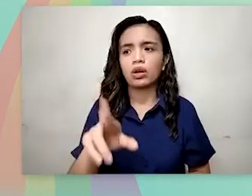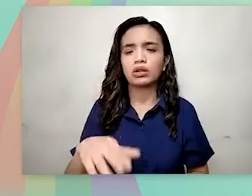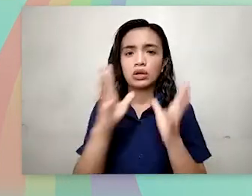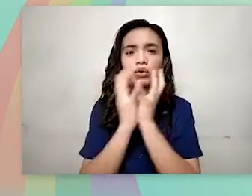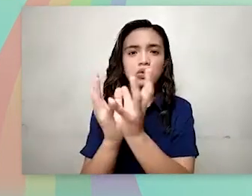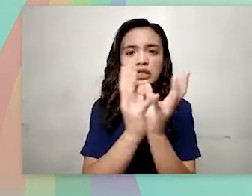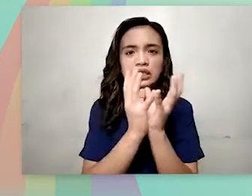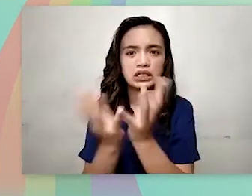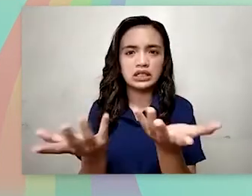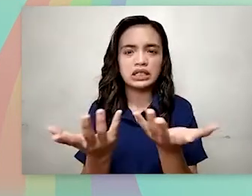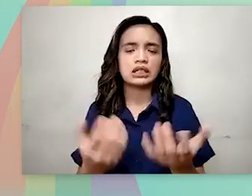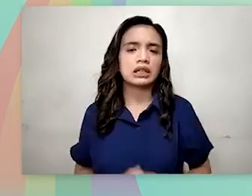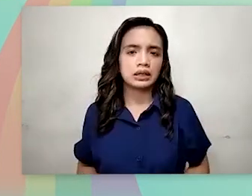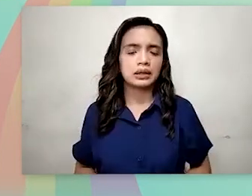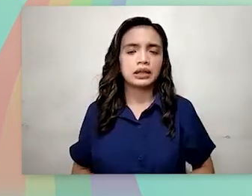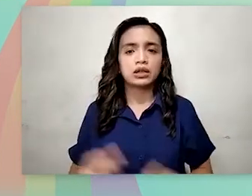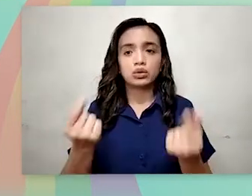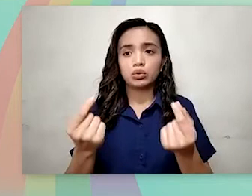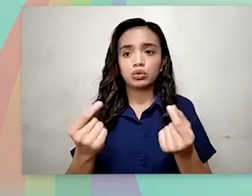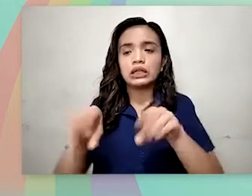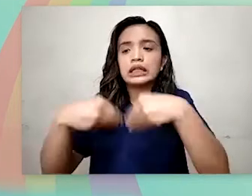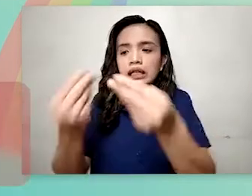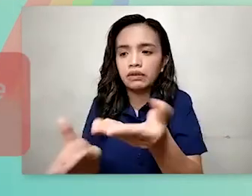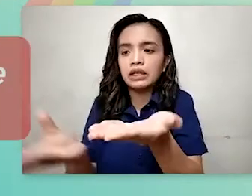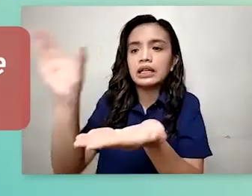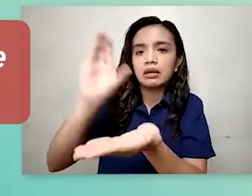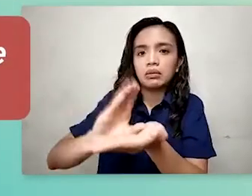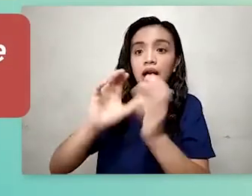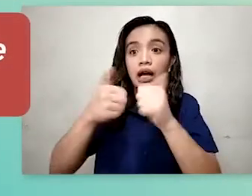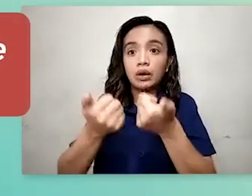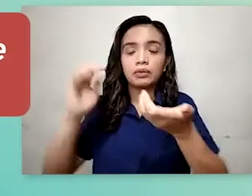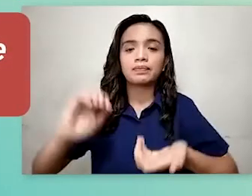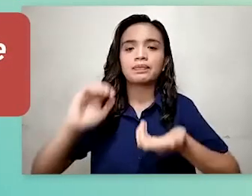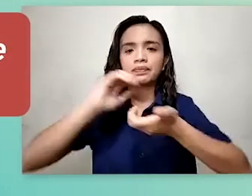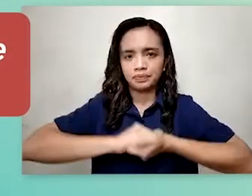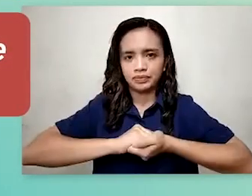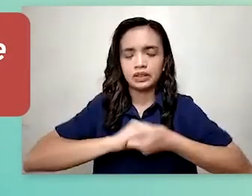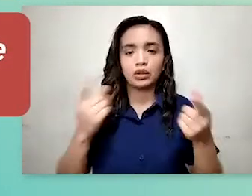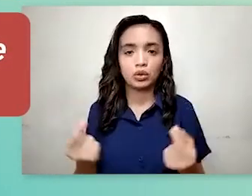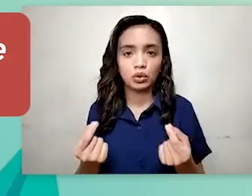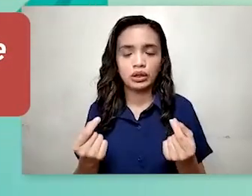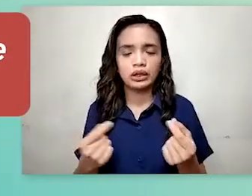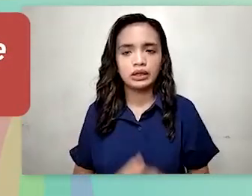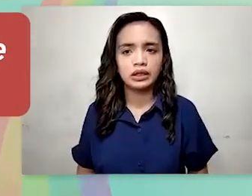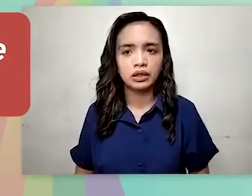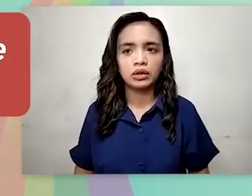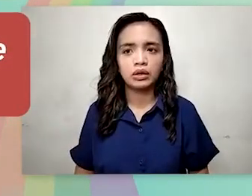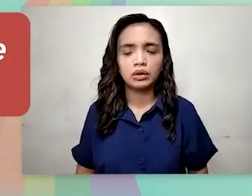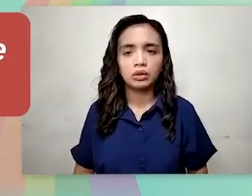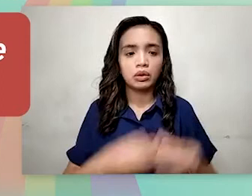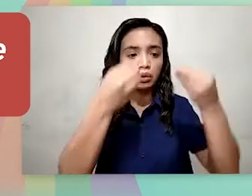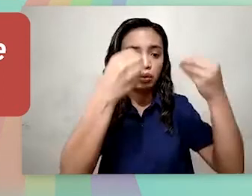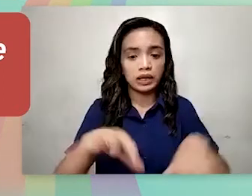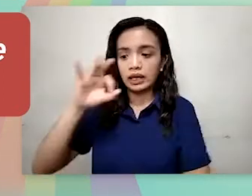some insurgency in the community. So we decided to provide capital instead through joint ventures, where we